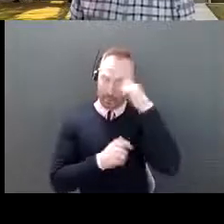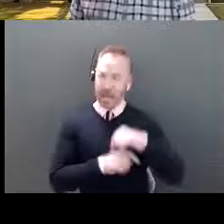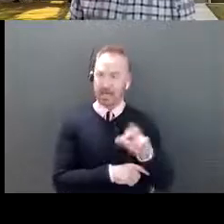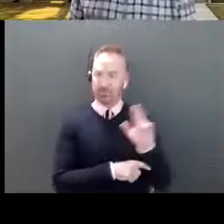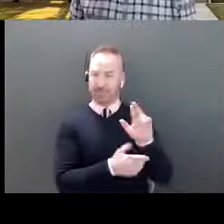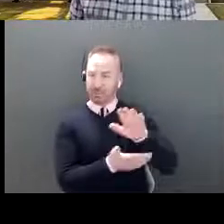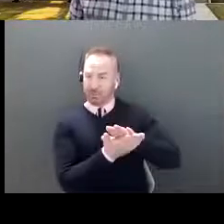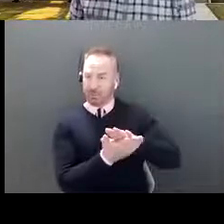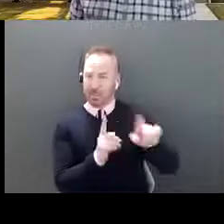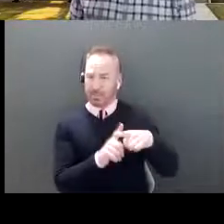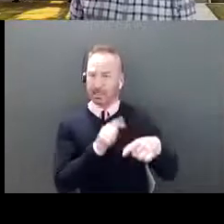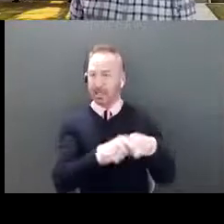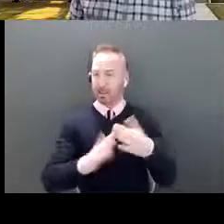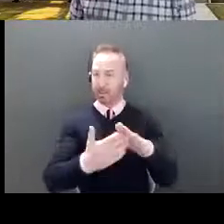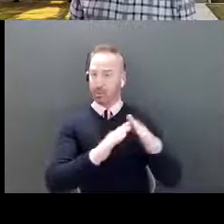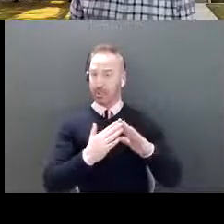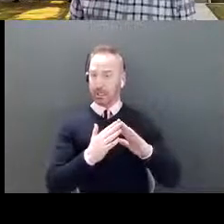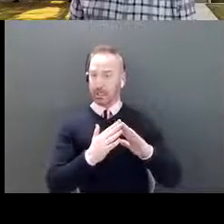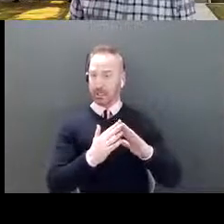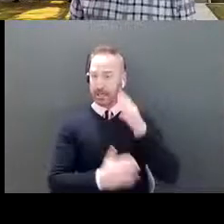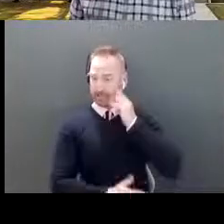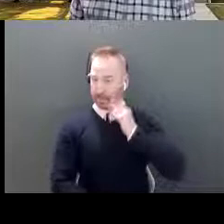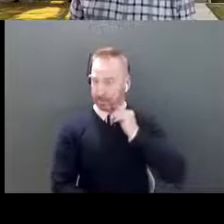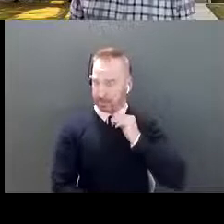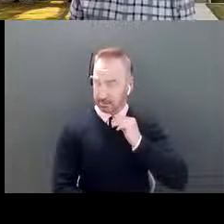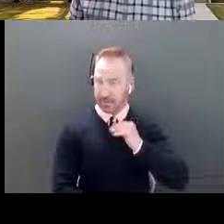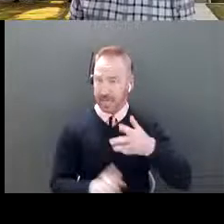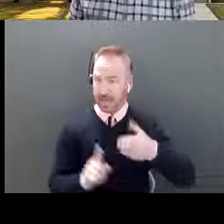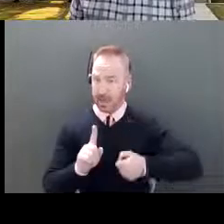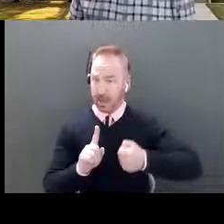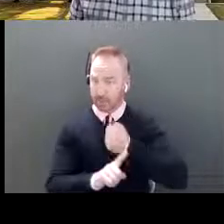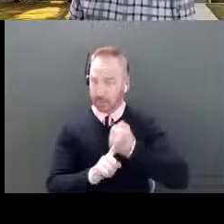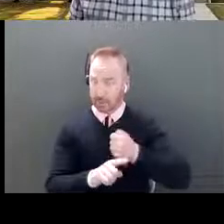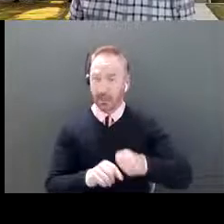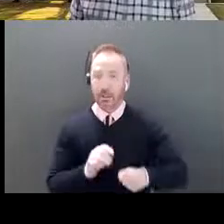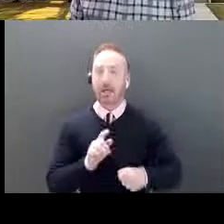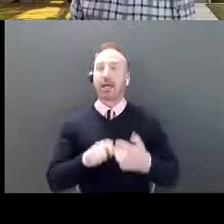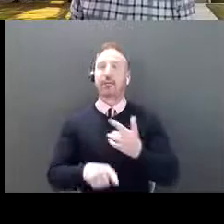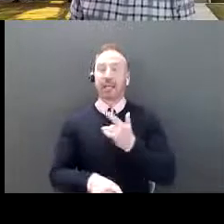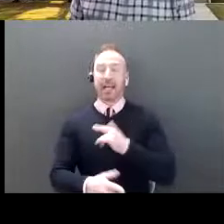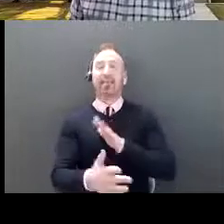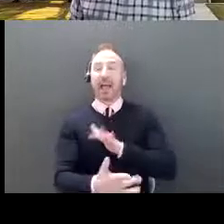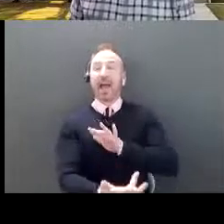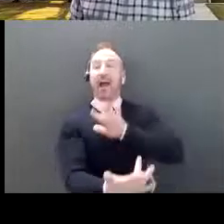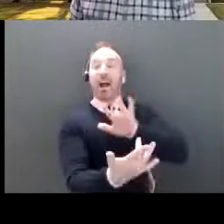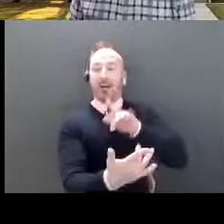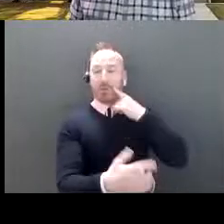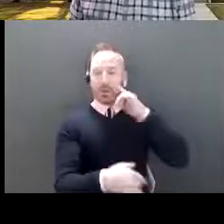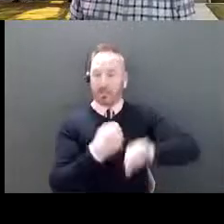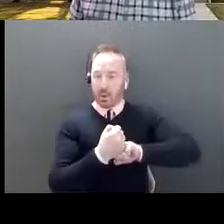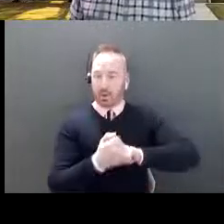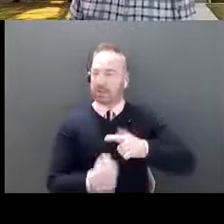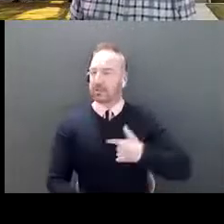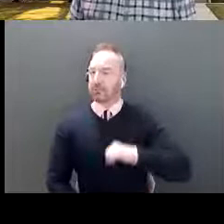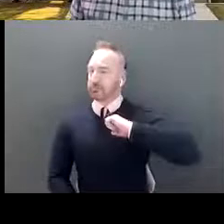communities. And they may be more hesitant to reach out for support, may be more distrustful of police or